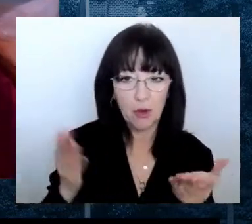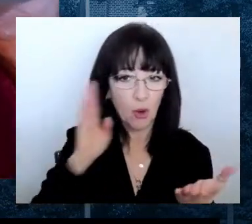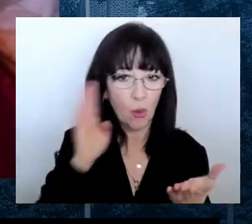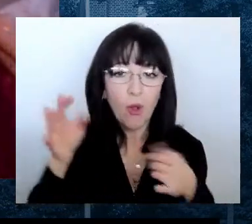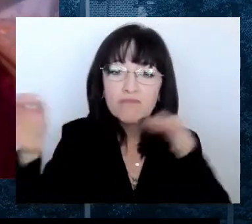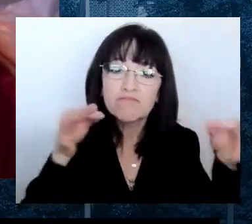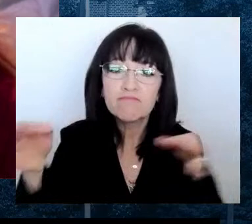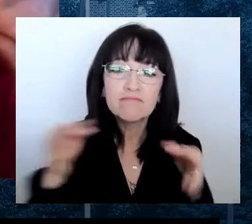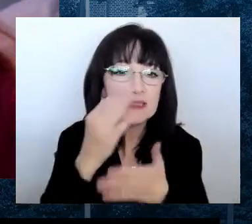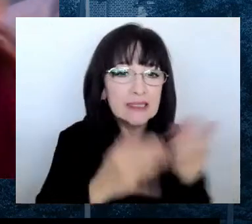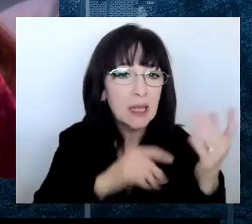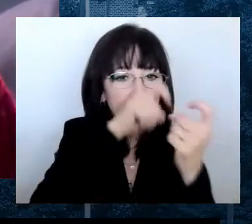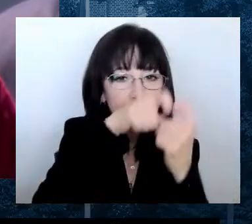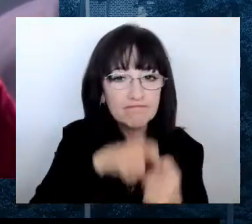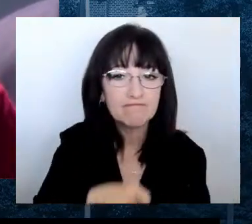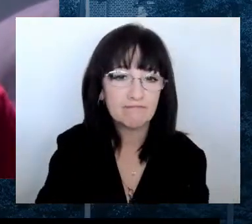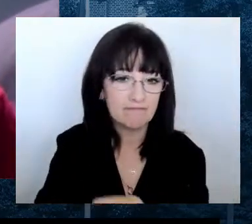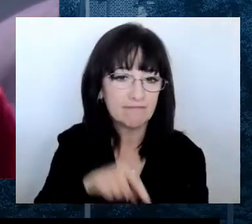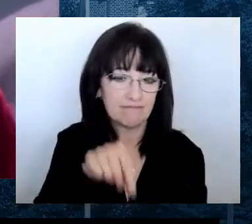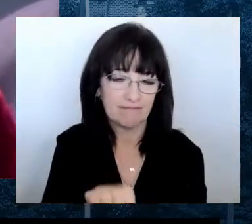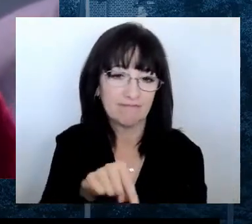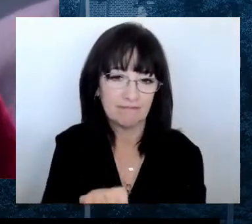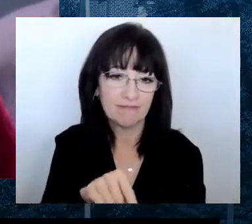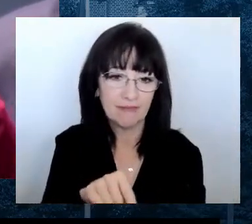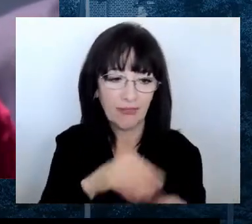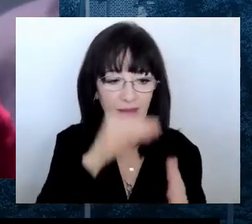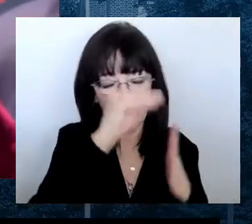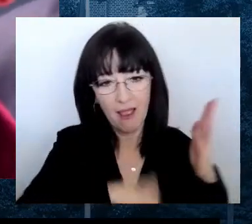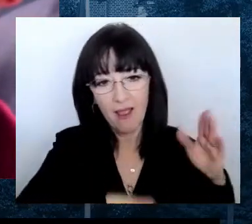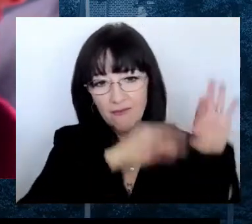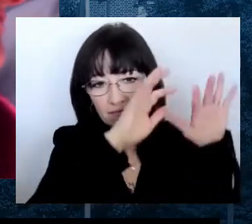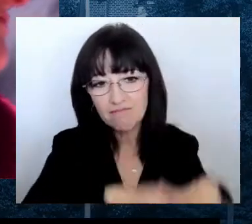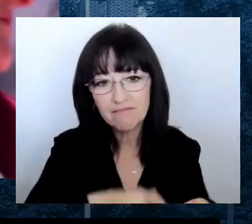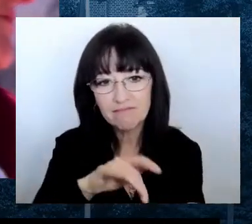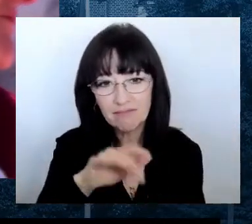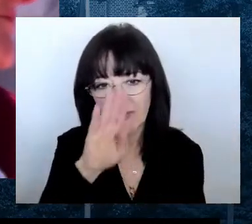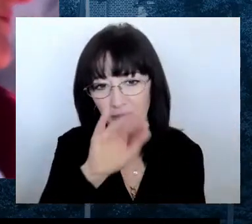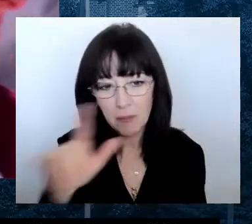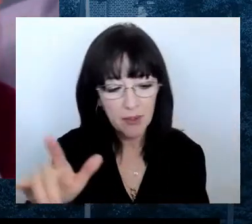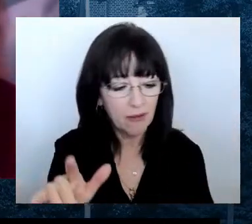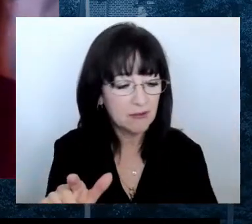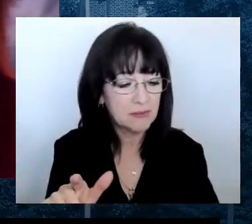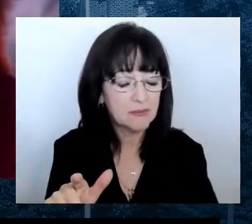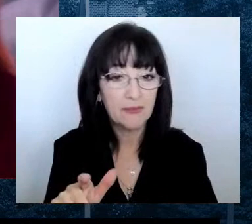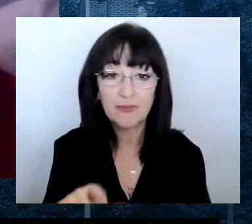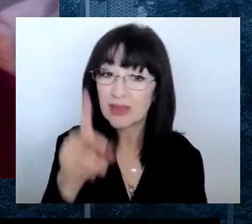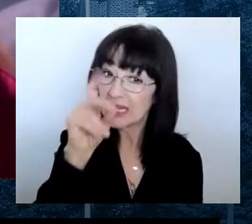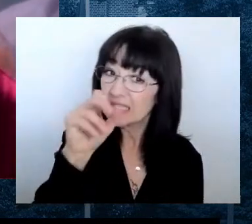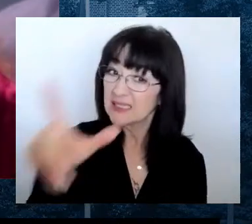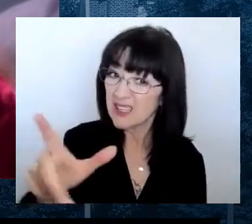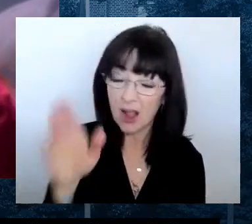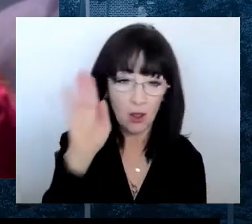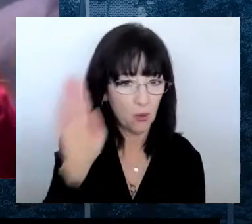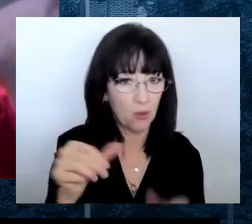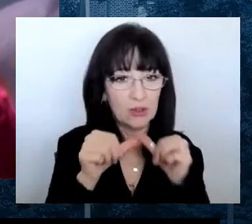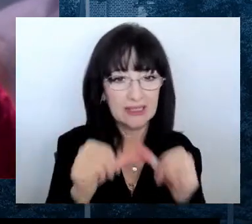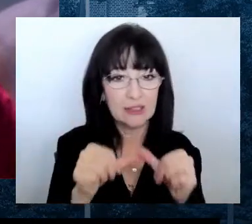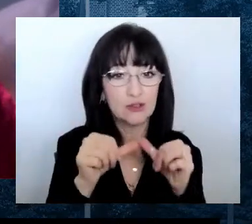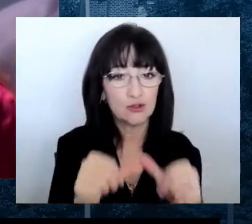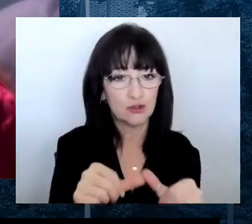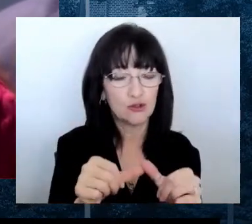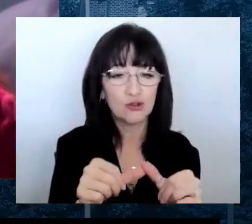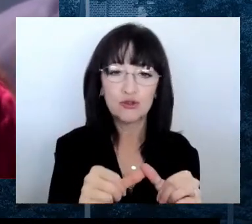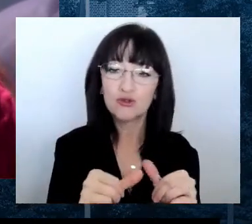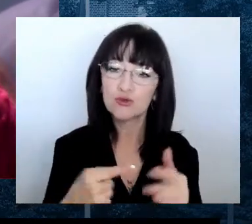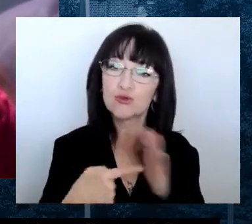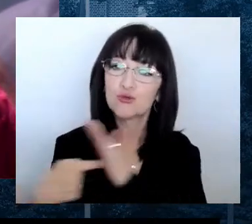this is the weave. Delaware will set and continue to be a model. And to the other cabinet secretaries who recognize, Governor,